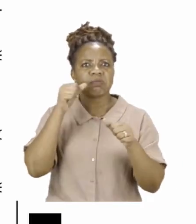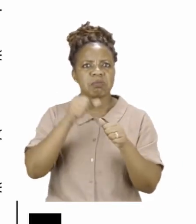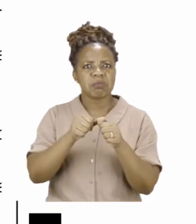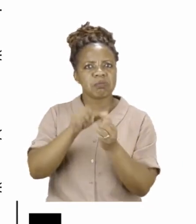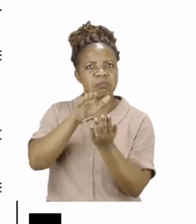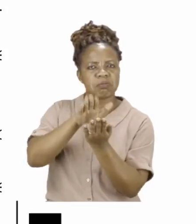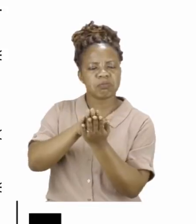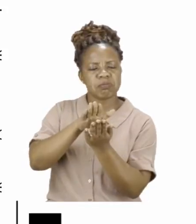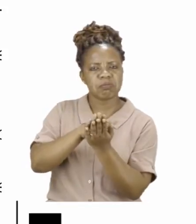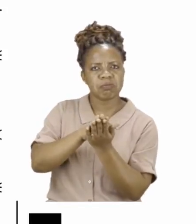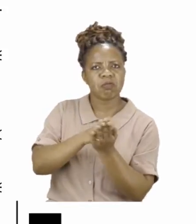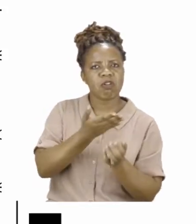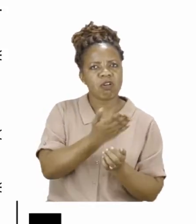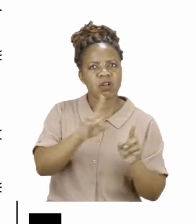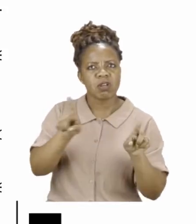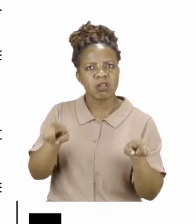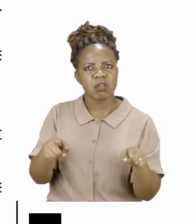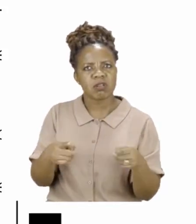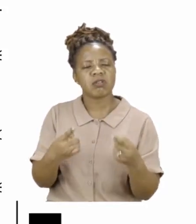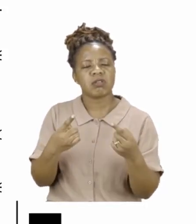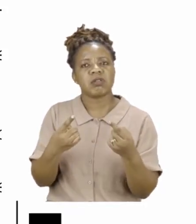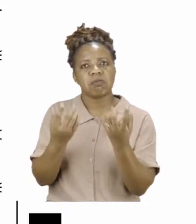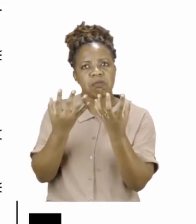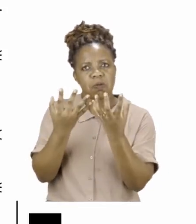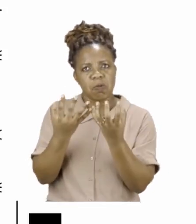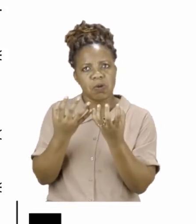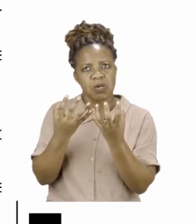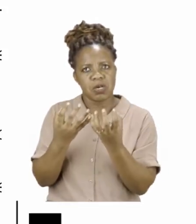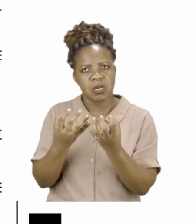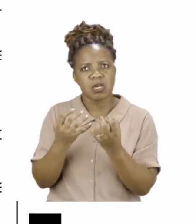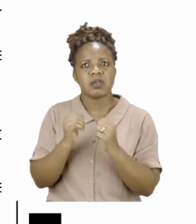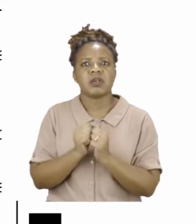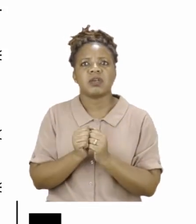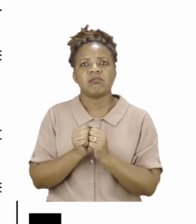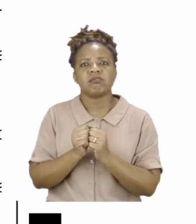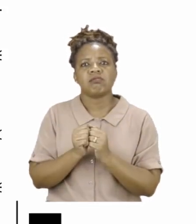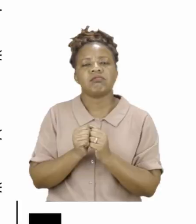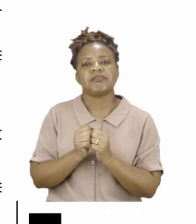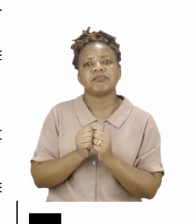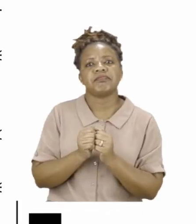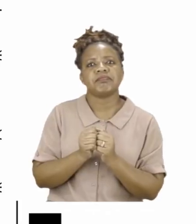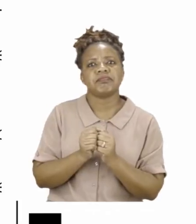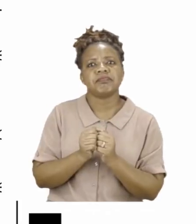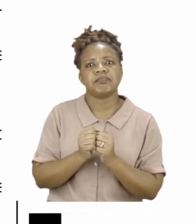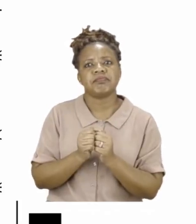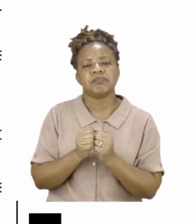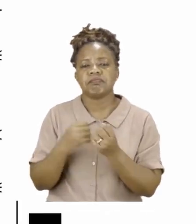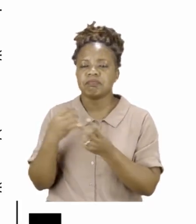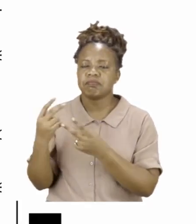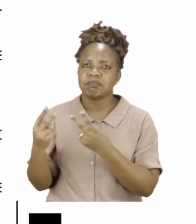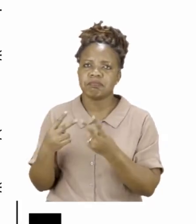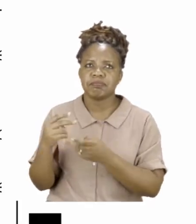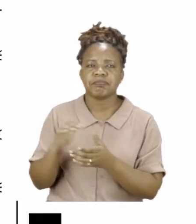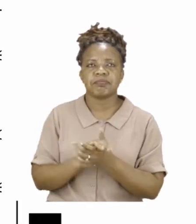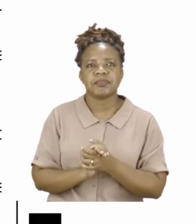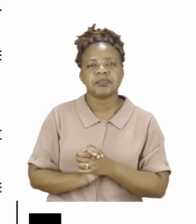So, this is our comprehension passage. I want us all to make sure that when we read it a